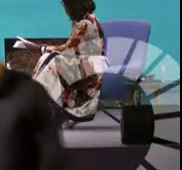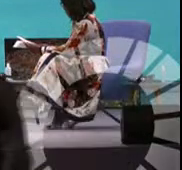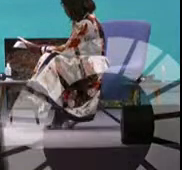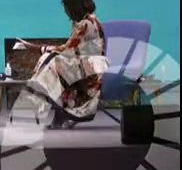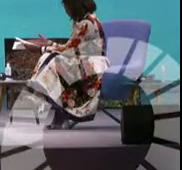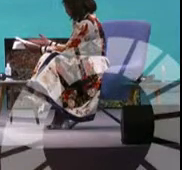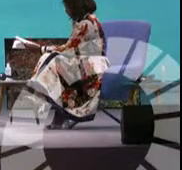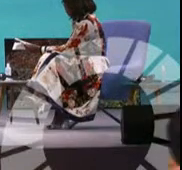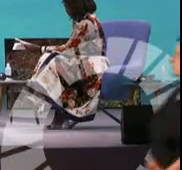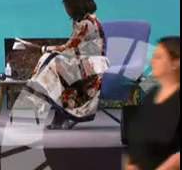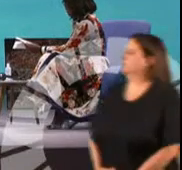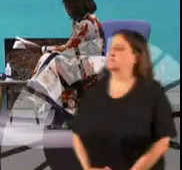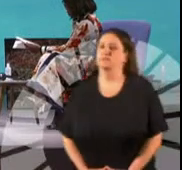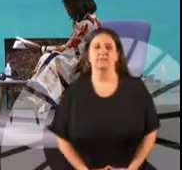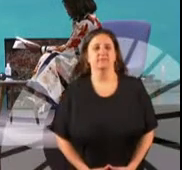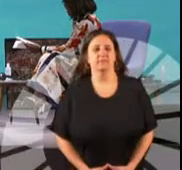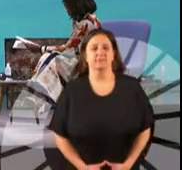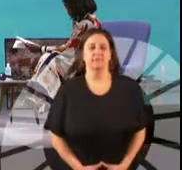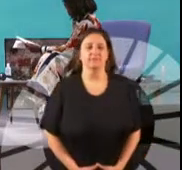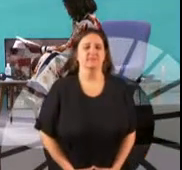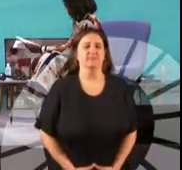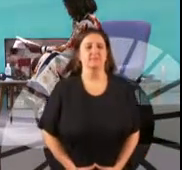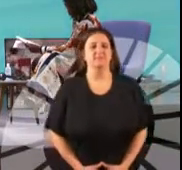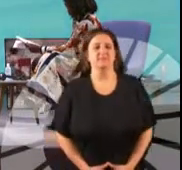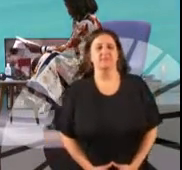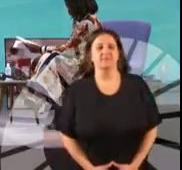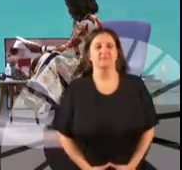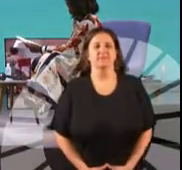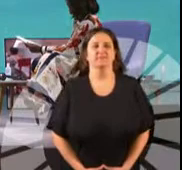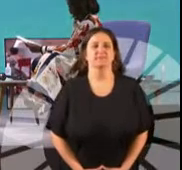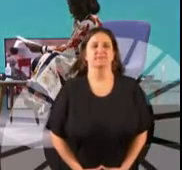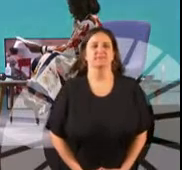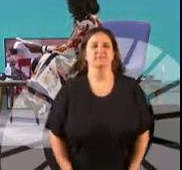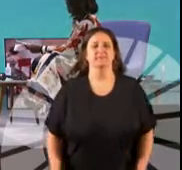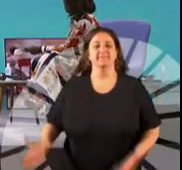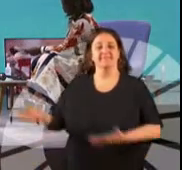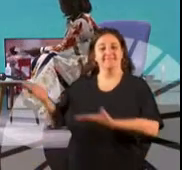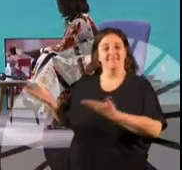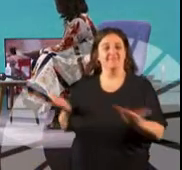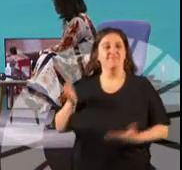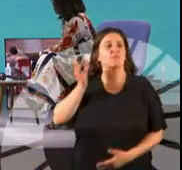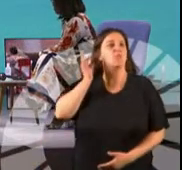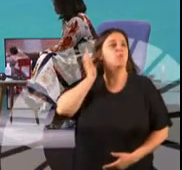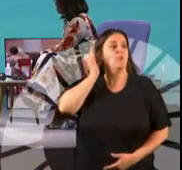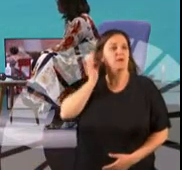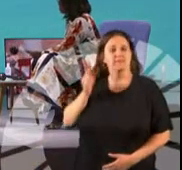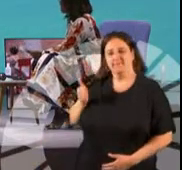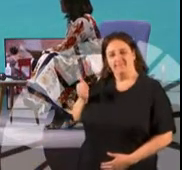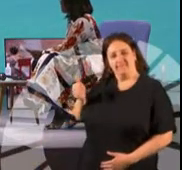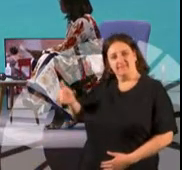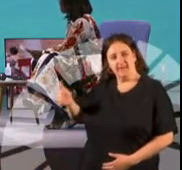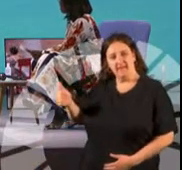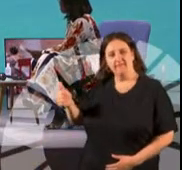Share Foundation. The floor is yours. Thank you. Well, I want to say to this community, it's amazing to